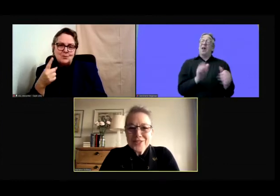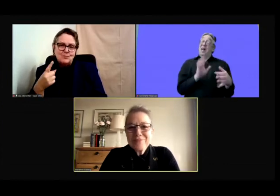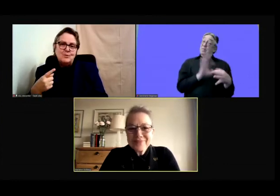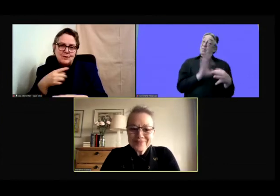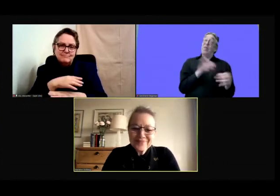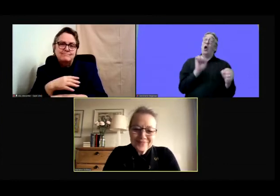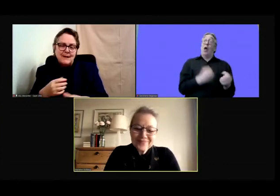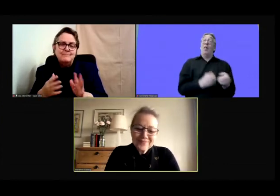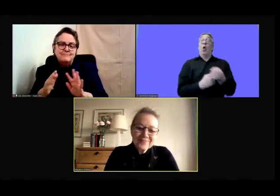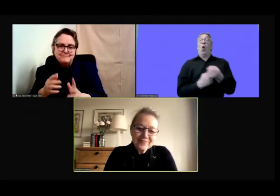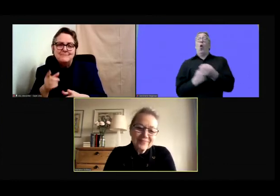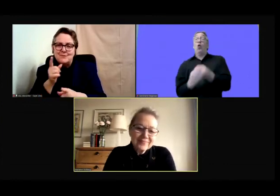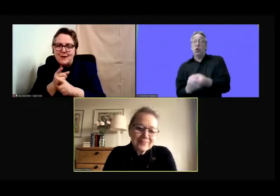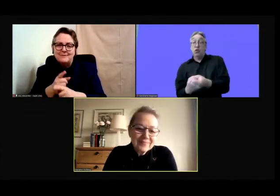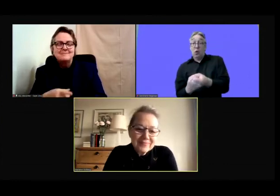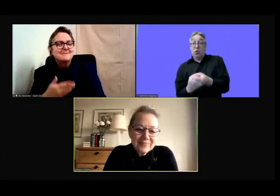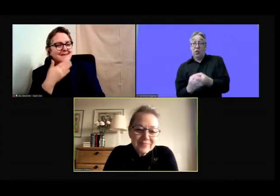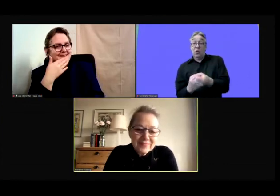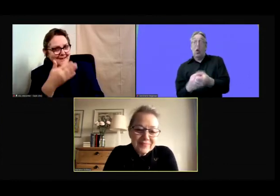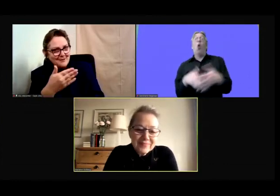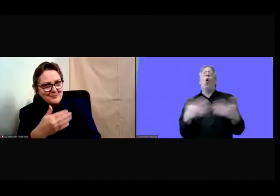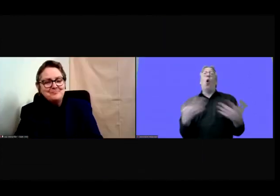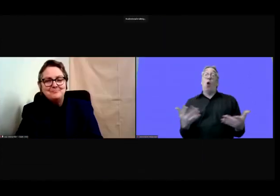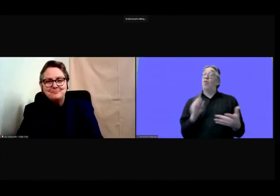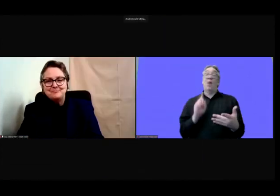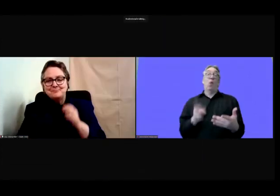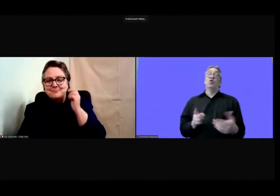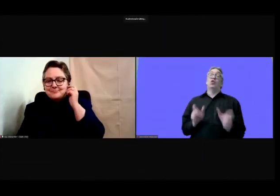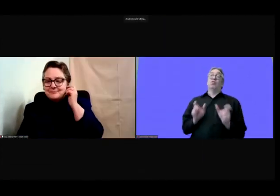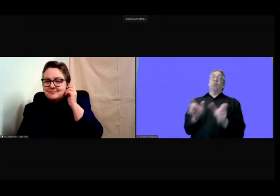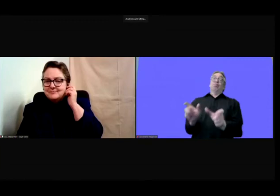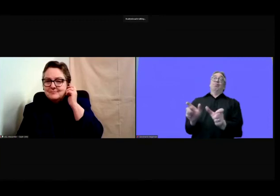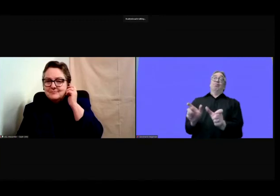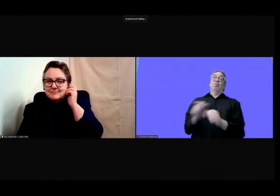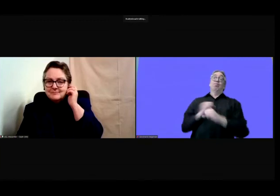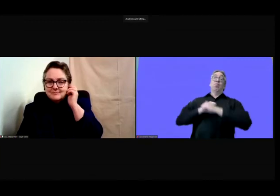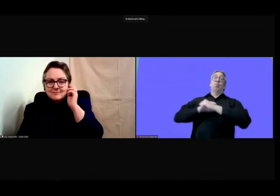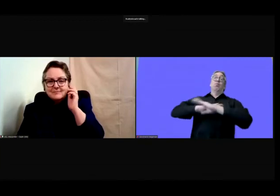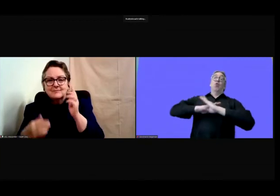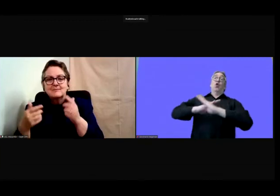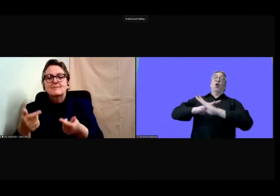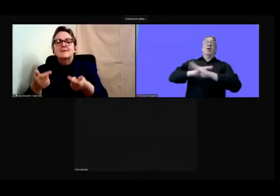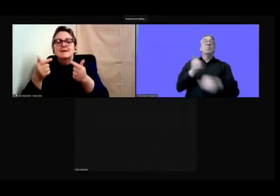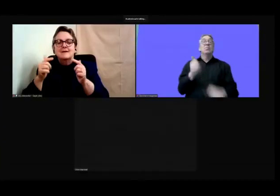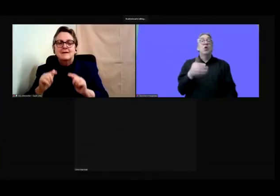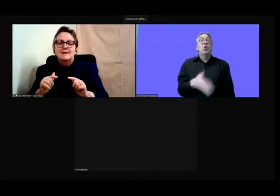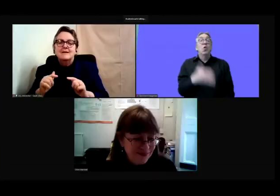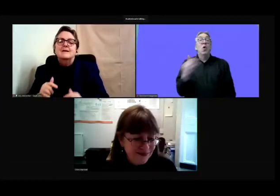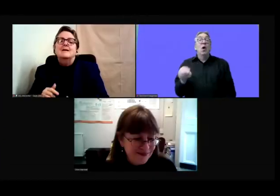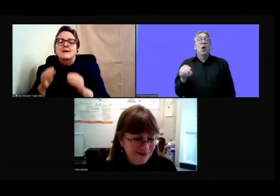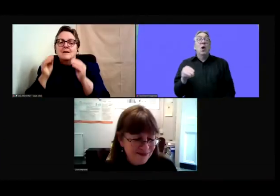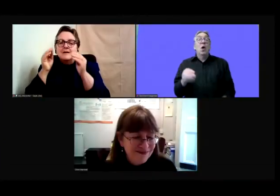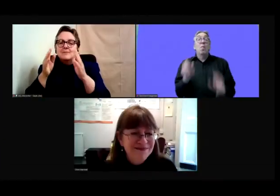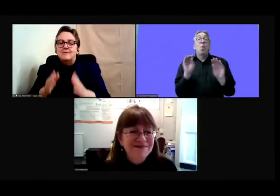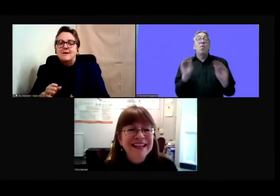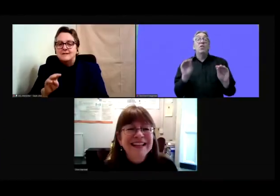Okay, thank you. Okay, thank you. I now give the floor to Professor Marshall, University College